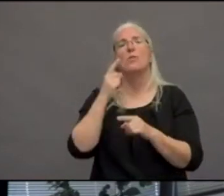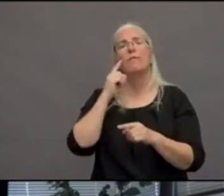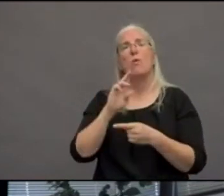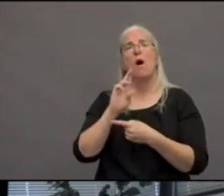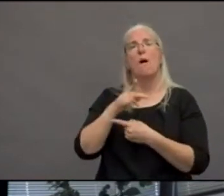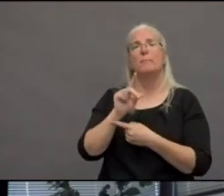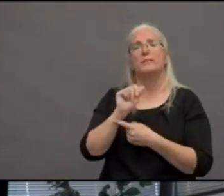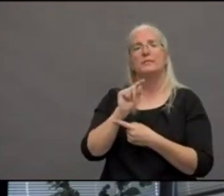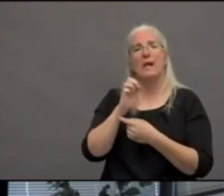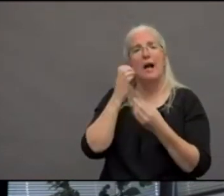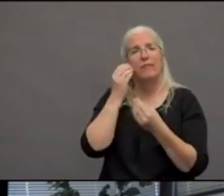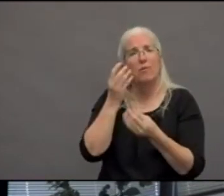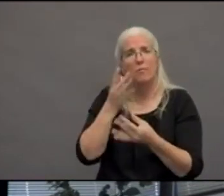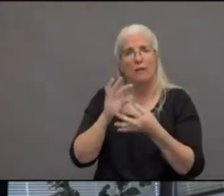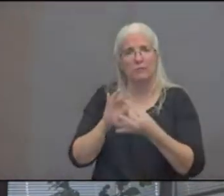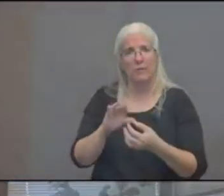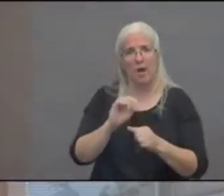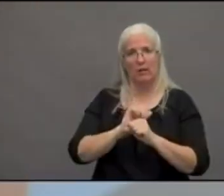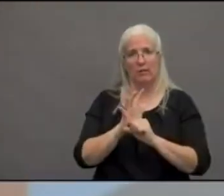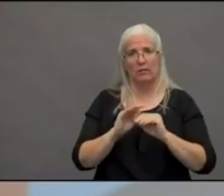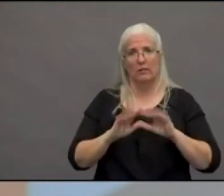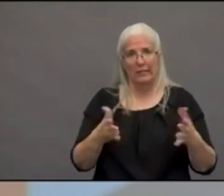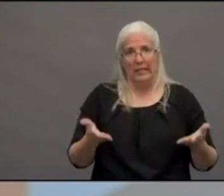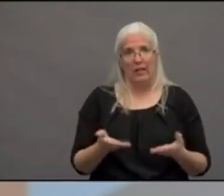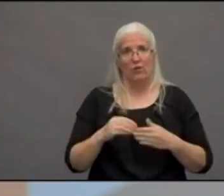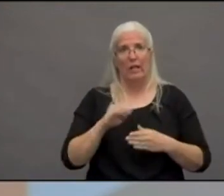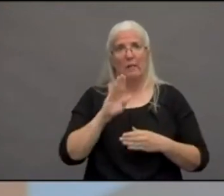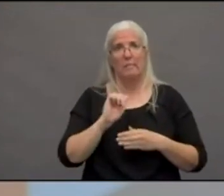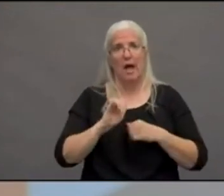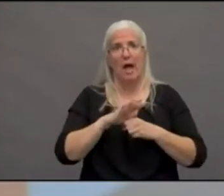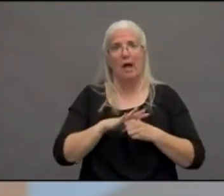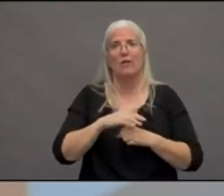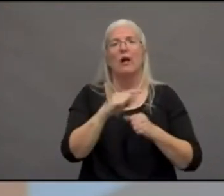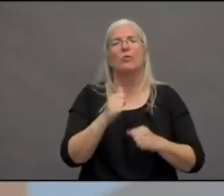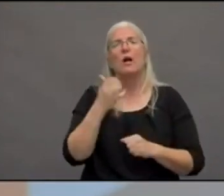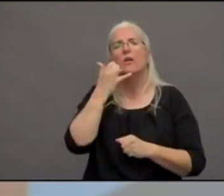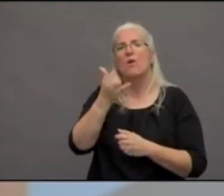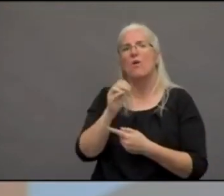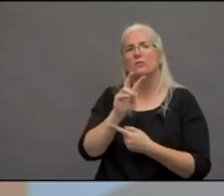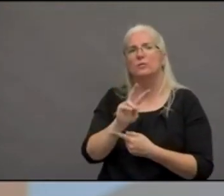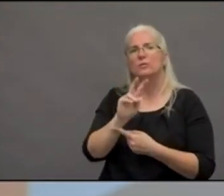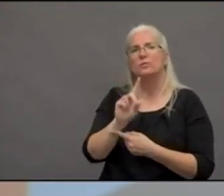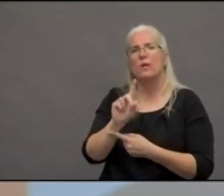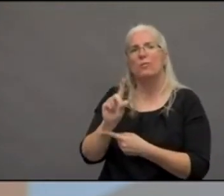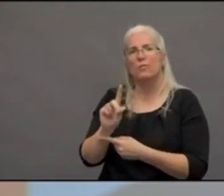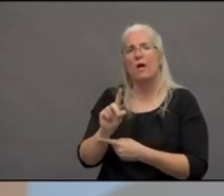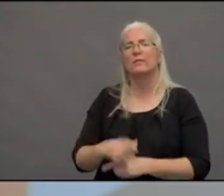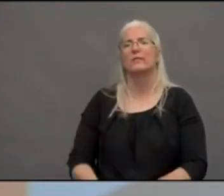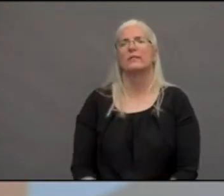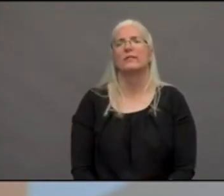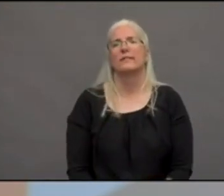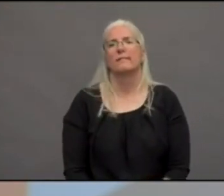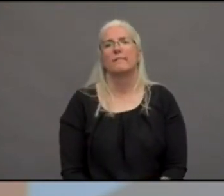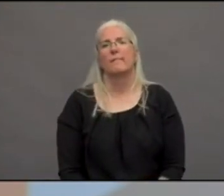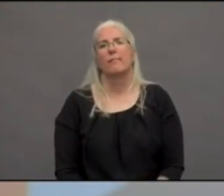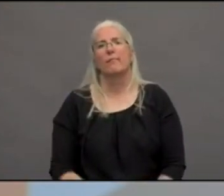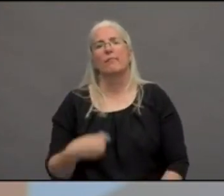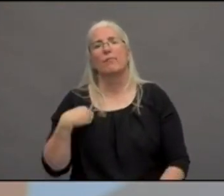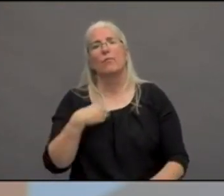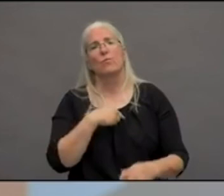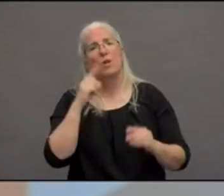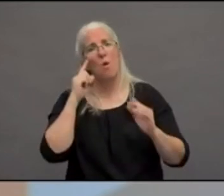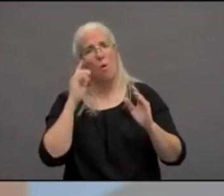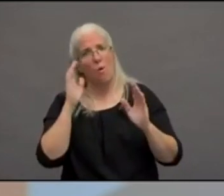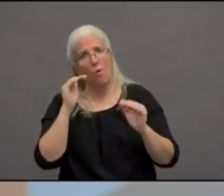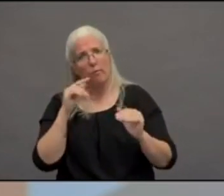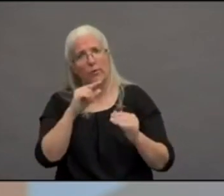Bay Area, you can call 211. So we hope you really consider reaching out for support, or at least keeping these phone